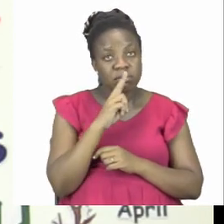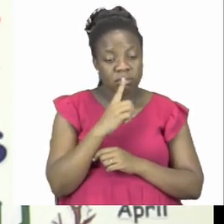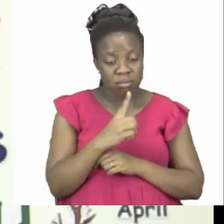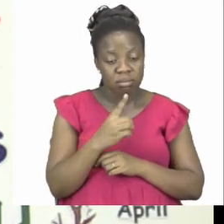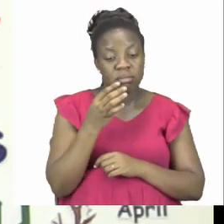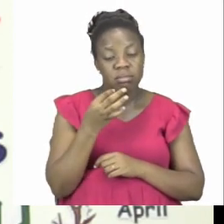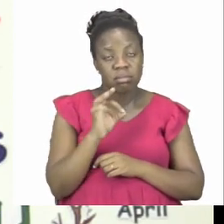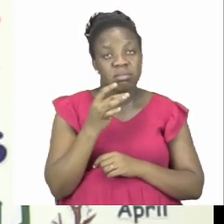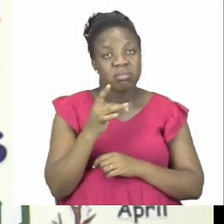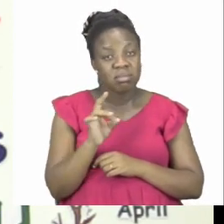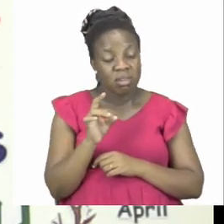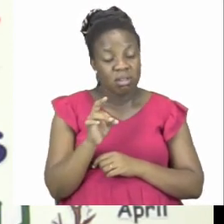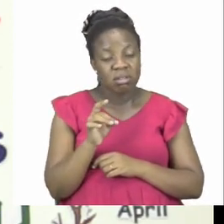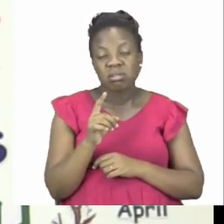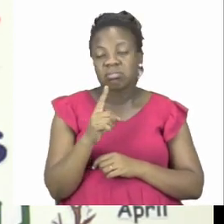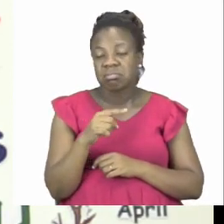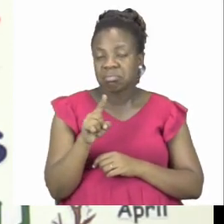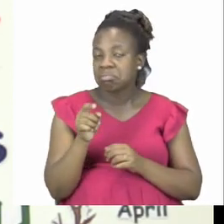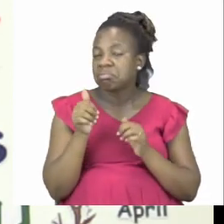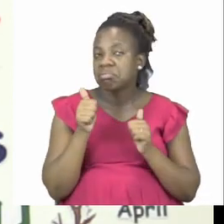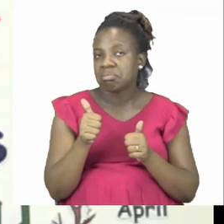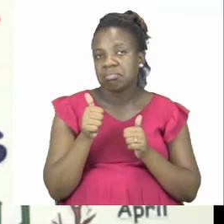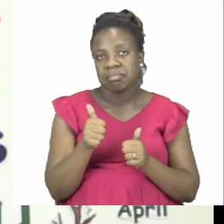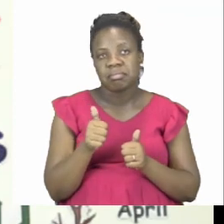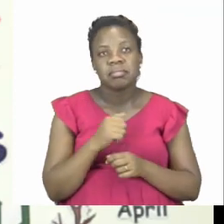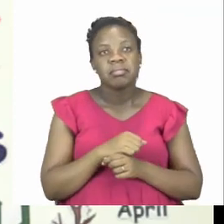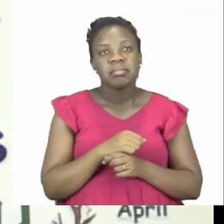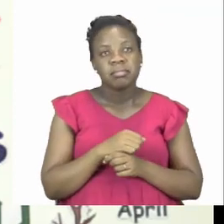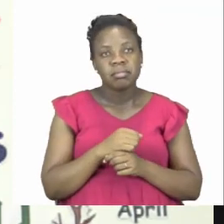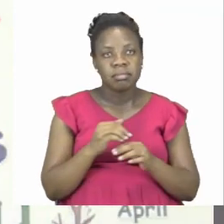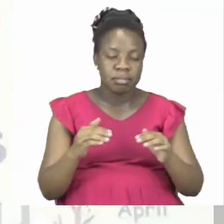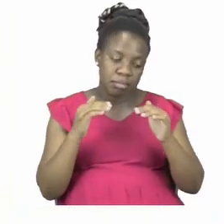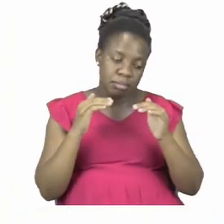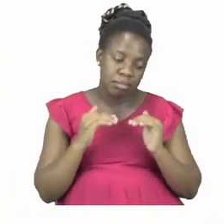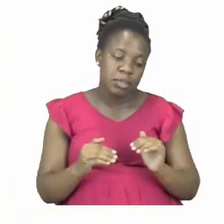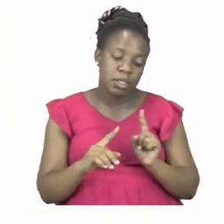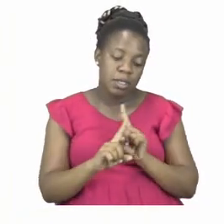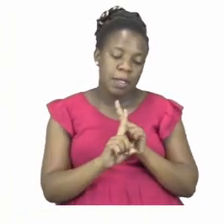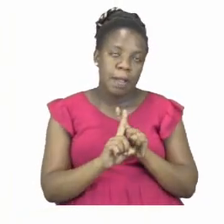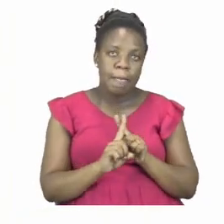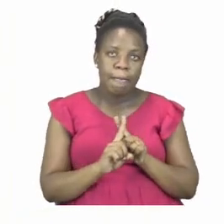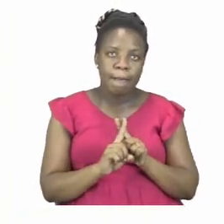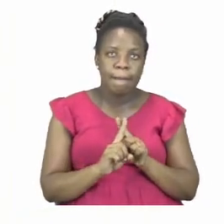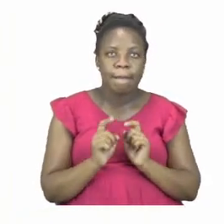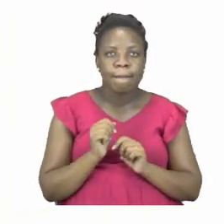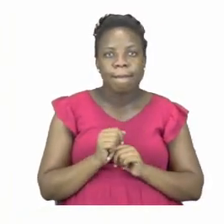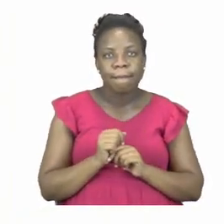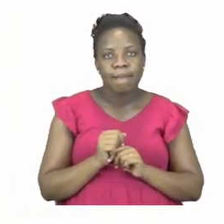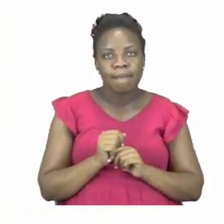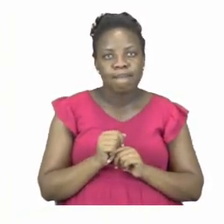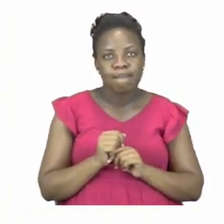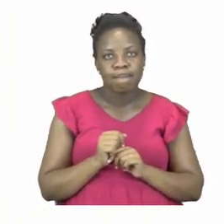you did the right thing. Well done. Let's now move on to the multiplication with 2 digits. Now, as you